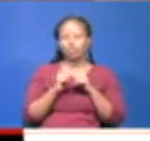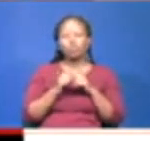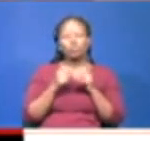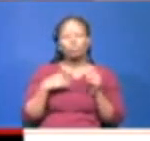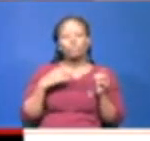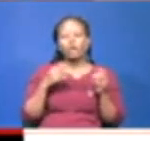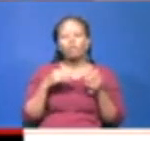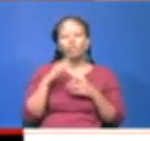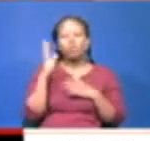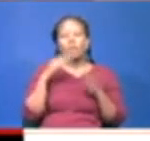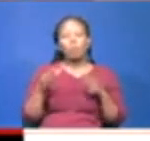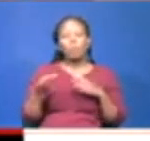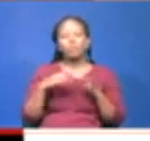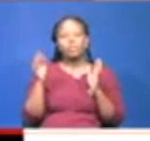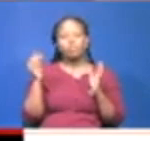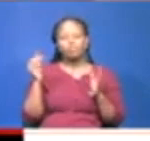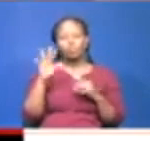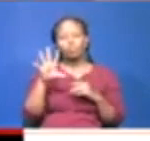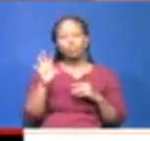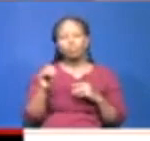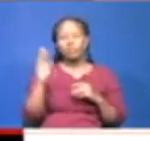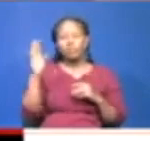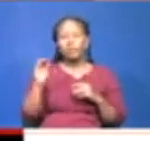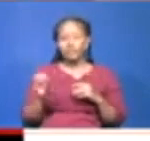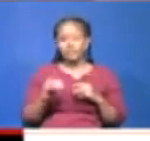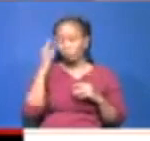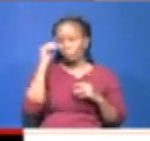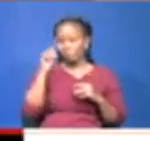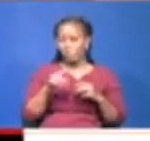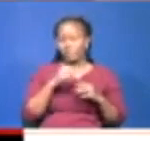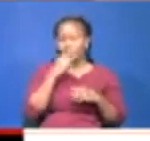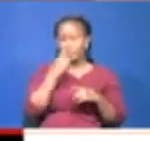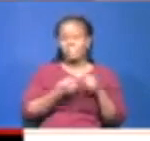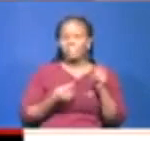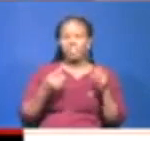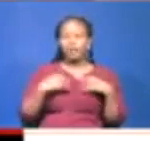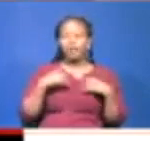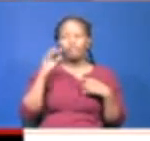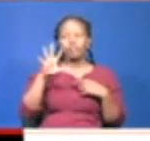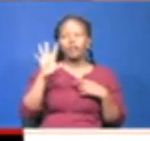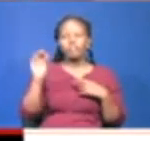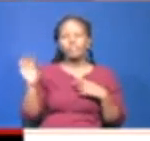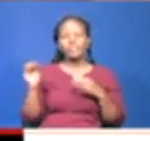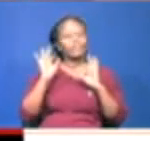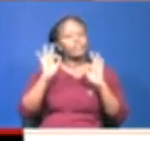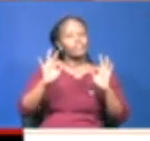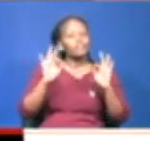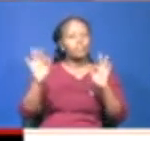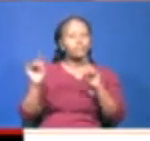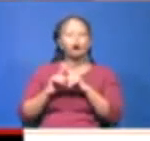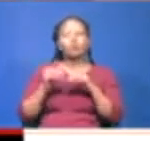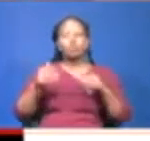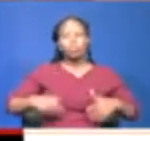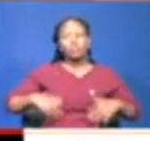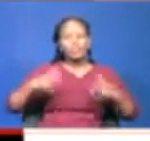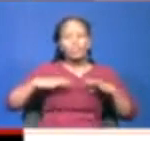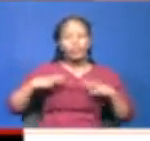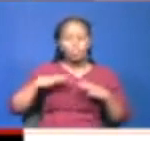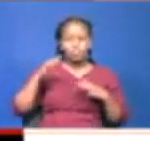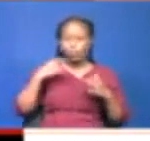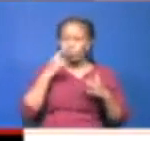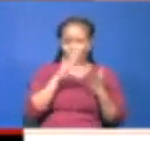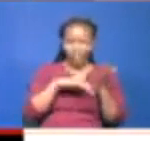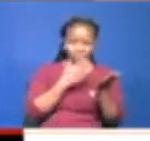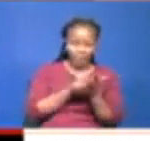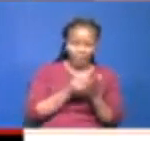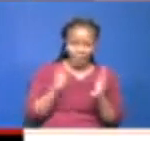to 50% of them, because this year the seats will be 500. Mm-hmm. So fantastic. And the young people applying, we're encouraging more women. We haven't really done